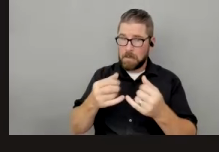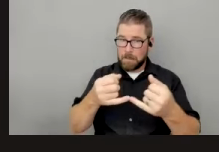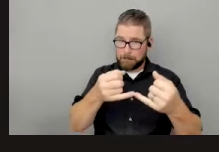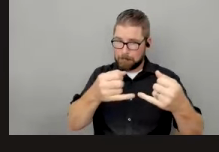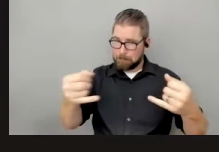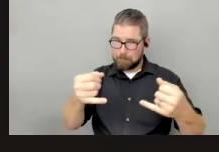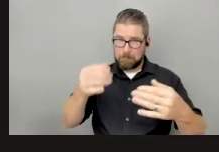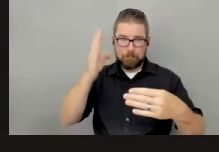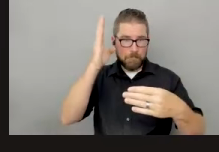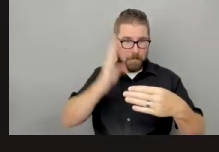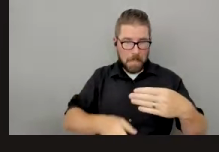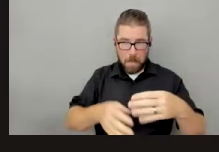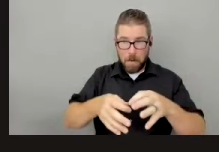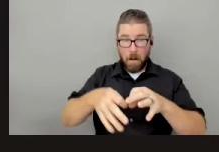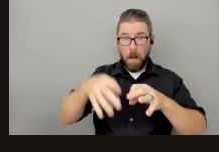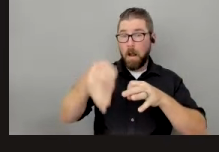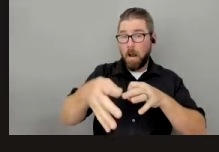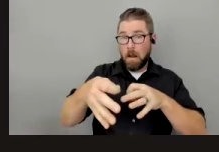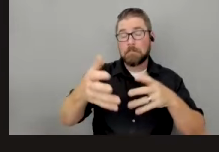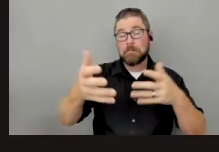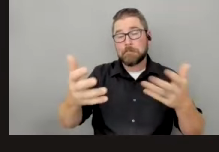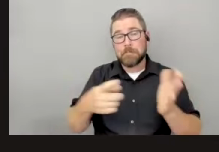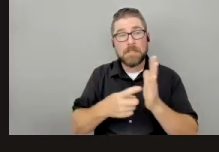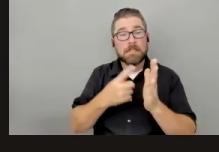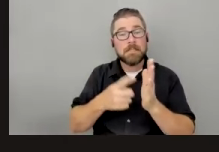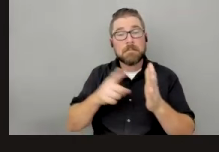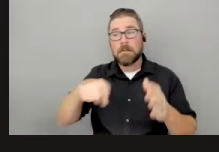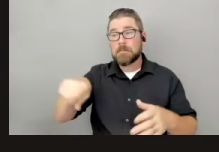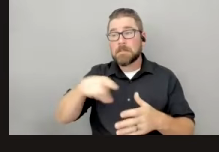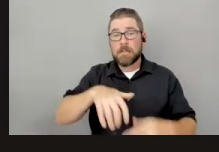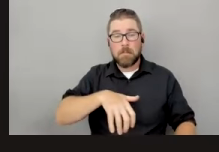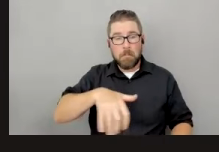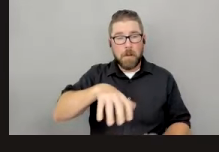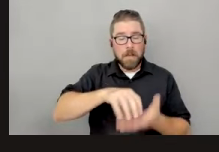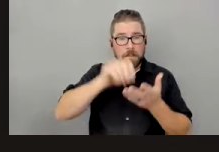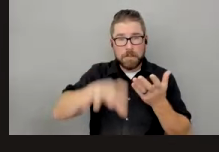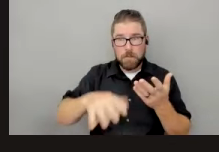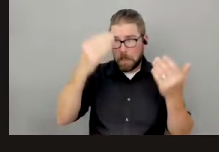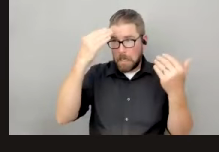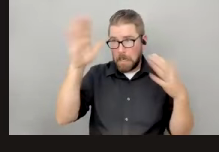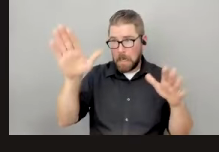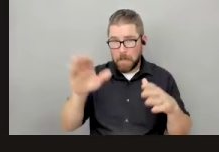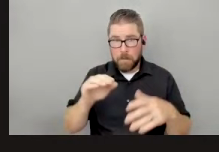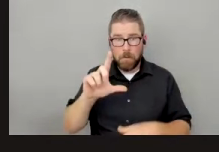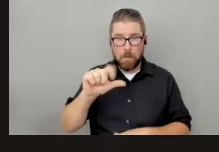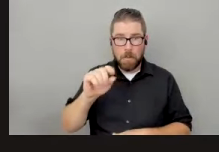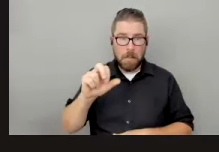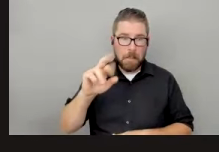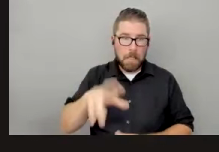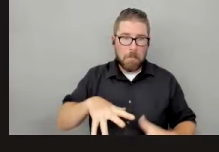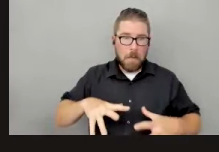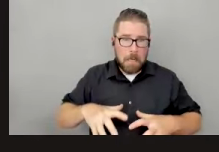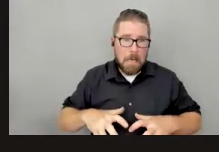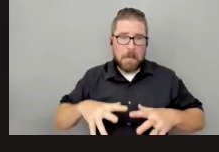occur, especially in our pregnant students, right? Sometimes they don't know when they're going to go into labor. They might have been anticipating to go into